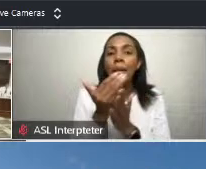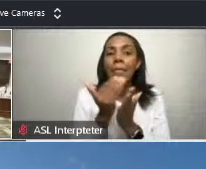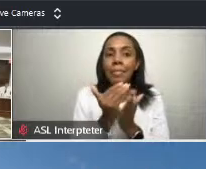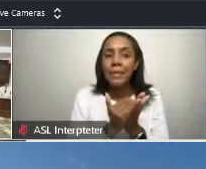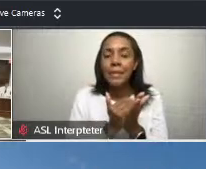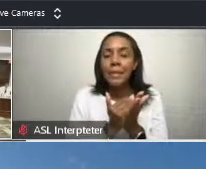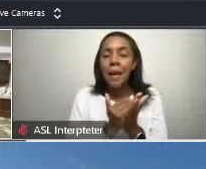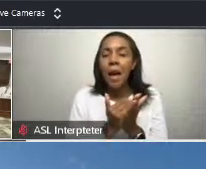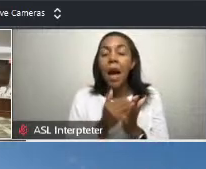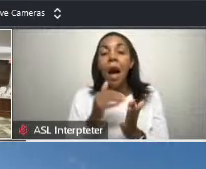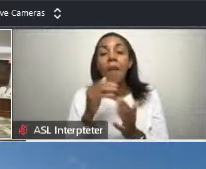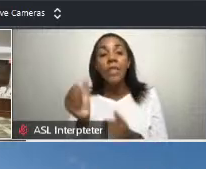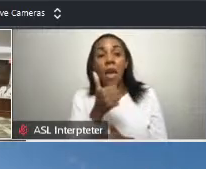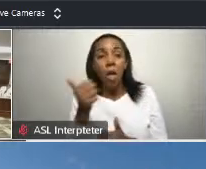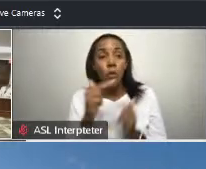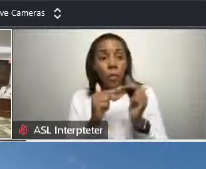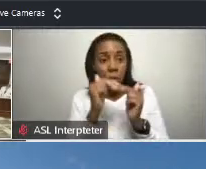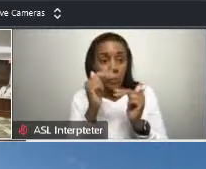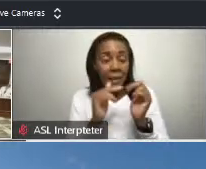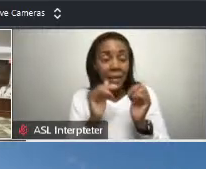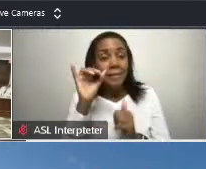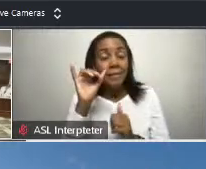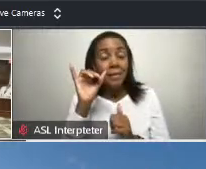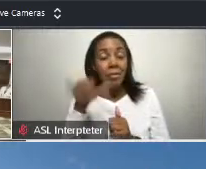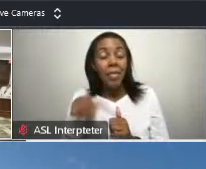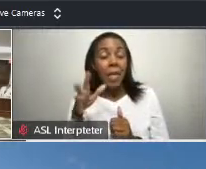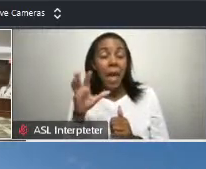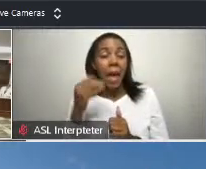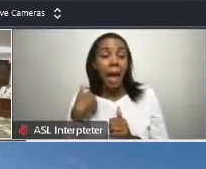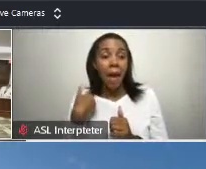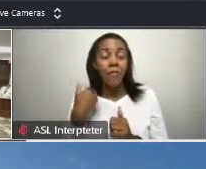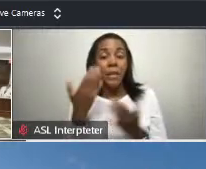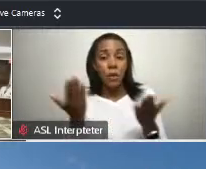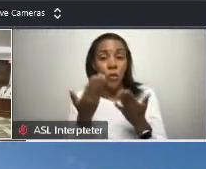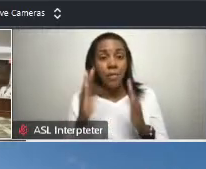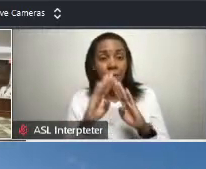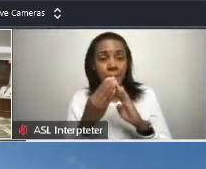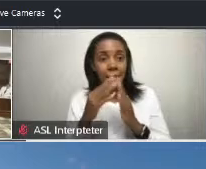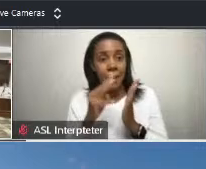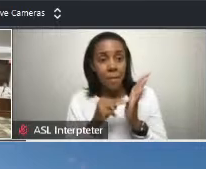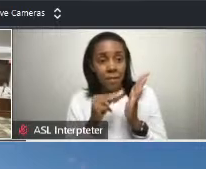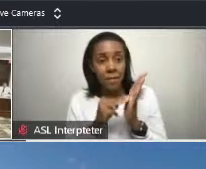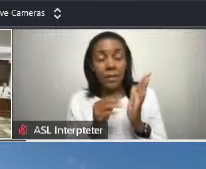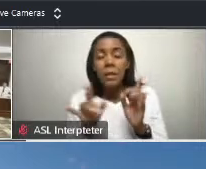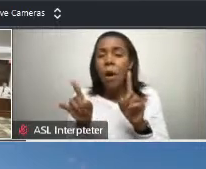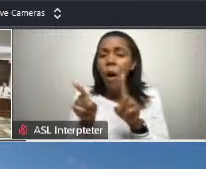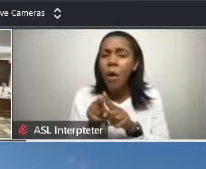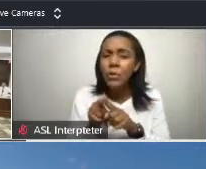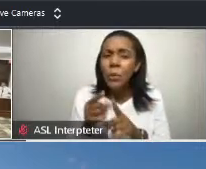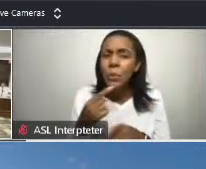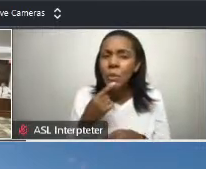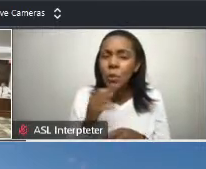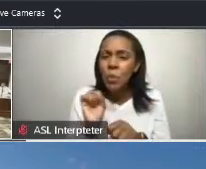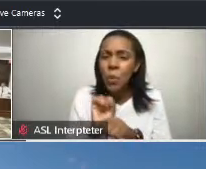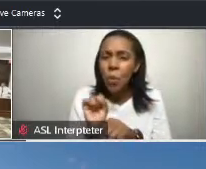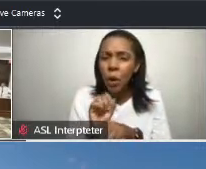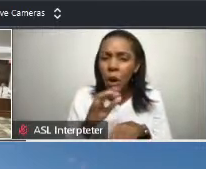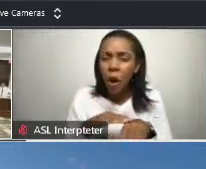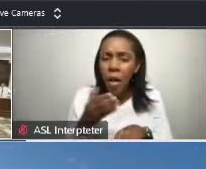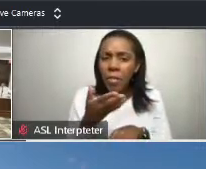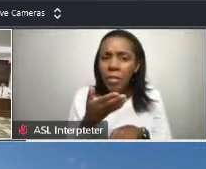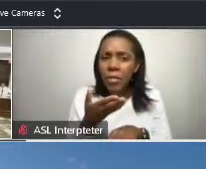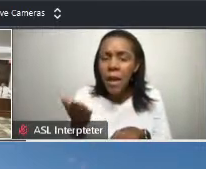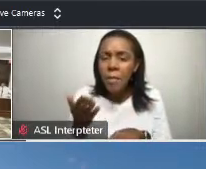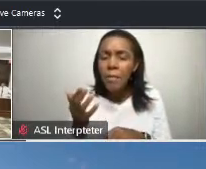individual owns in the city of Memphis. Thank you. Also, you said that you've been working on them, and you fixed some of them